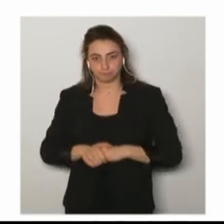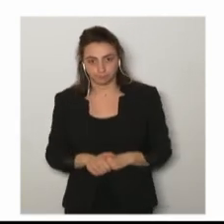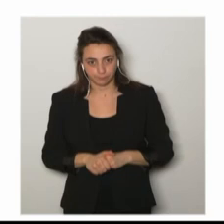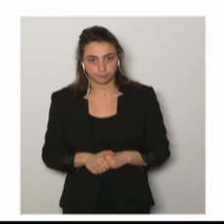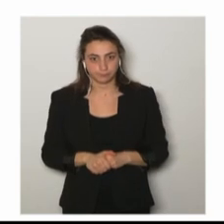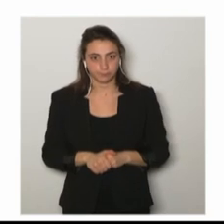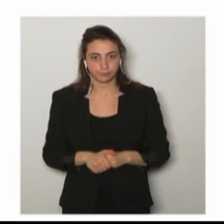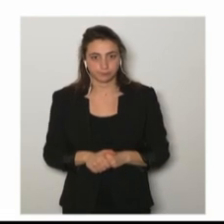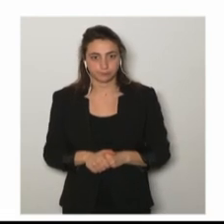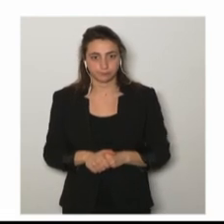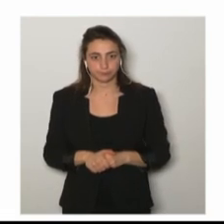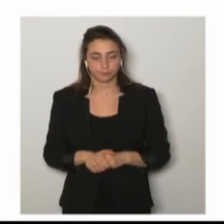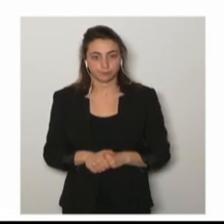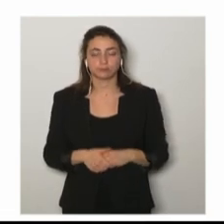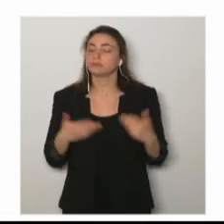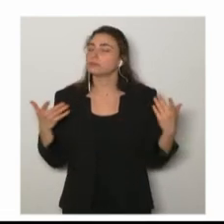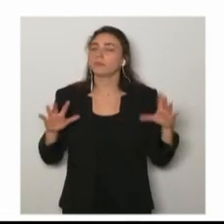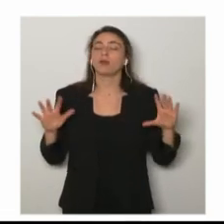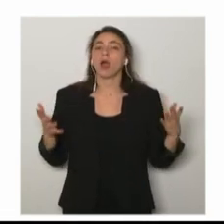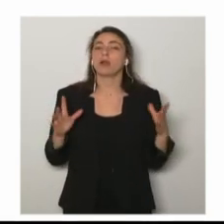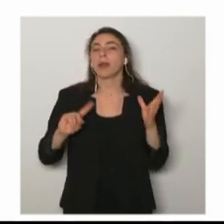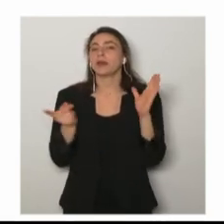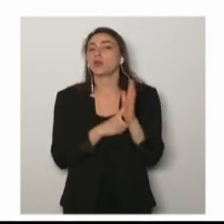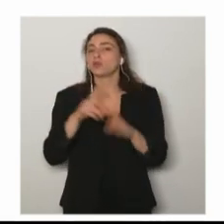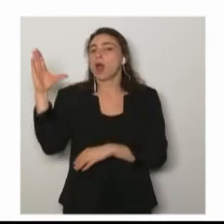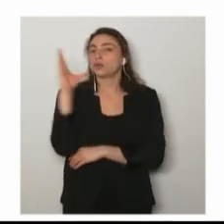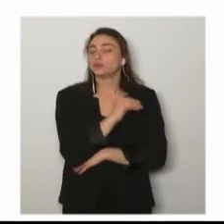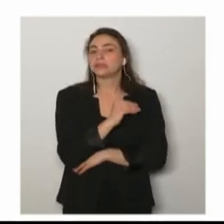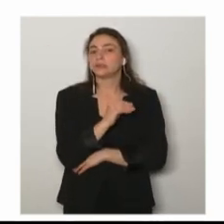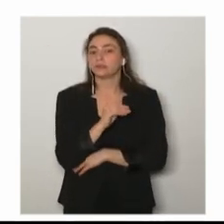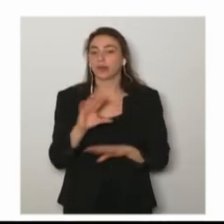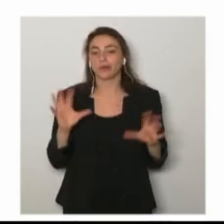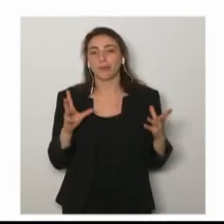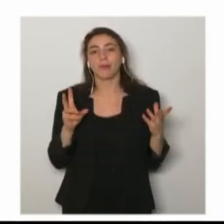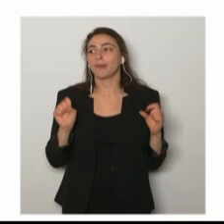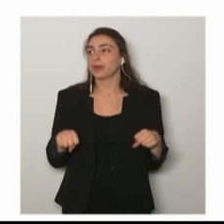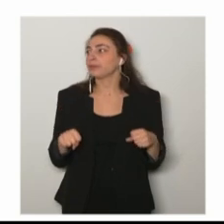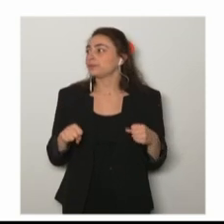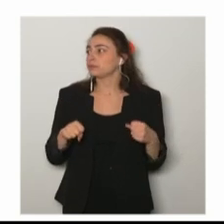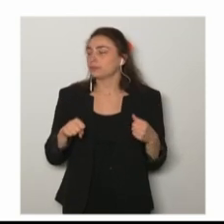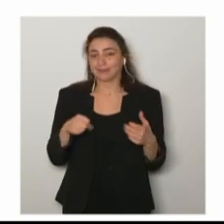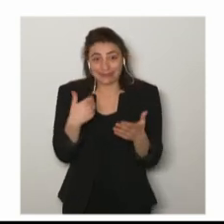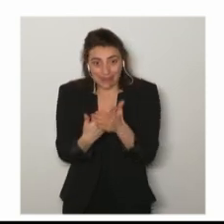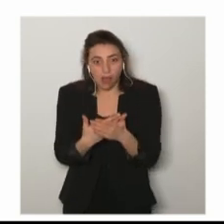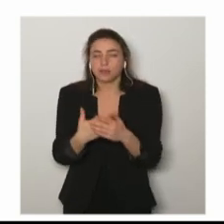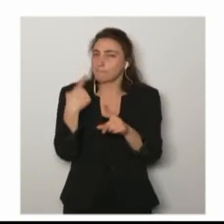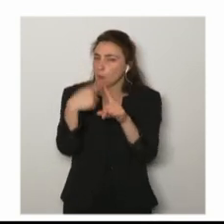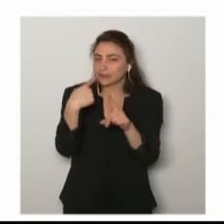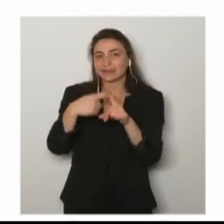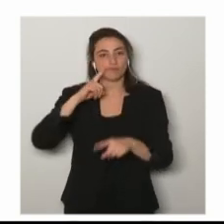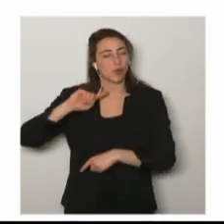Can the right to be forgotten be a real asset for the patients with cancer? And when the group speak about